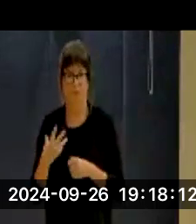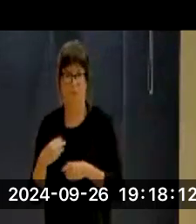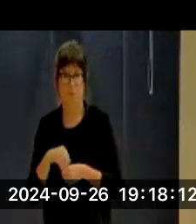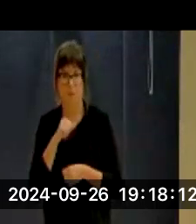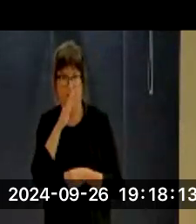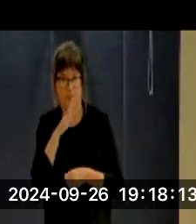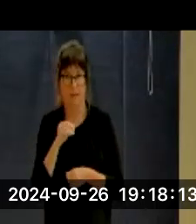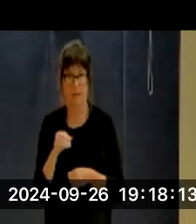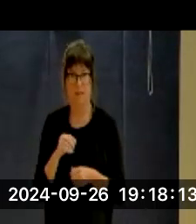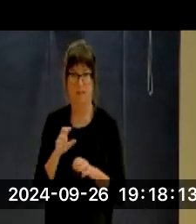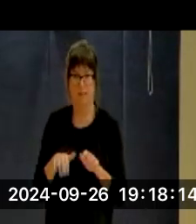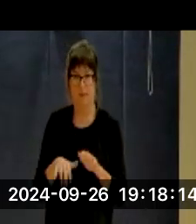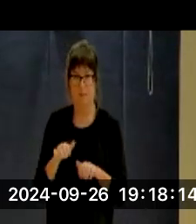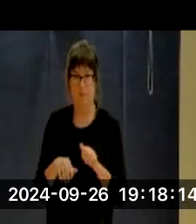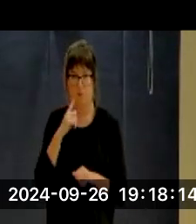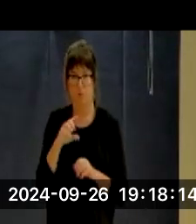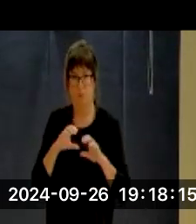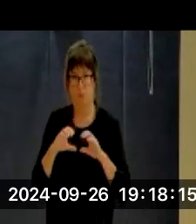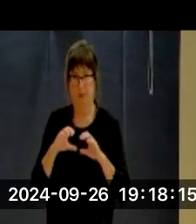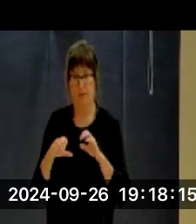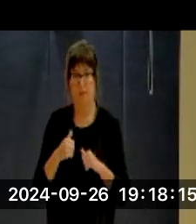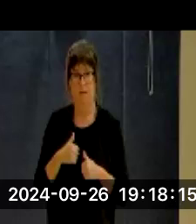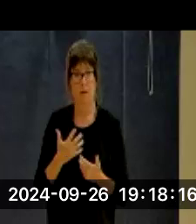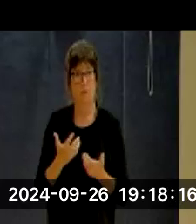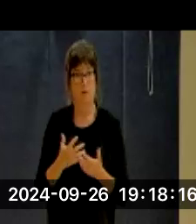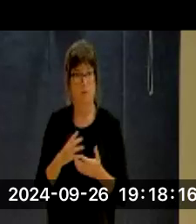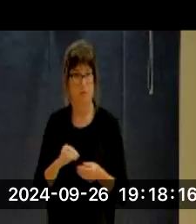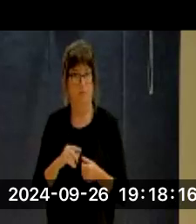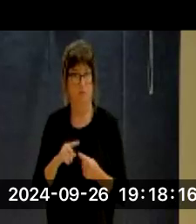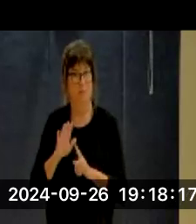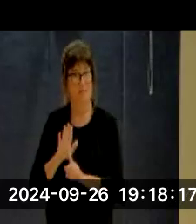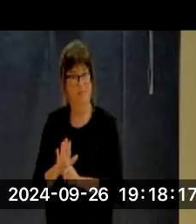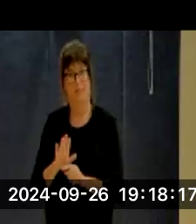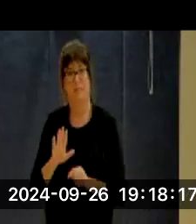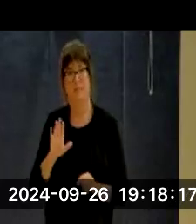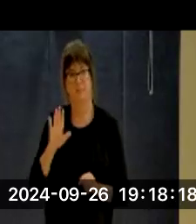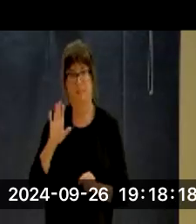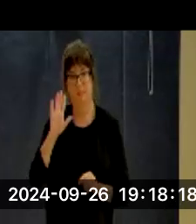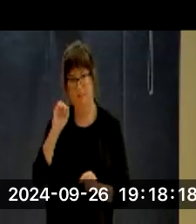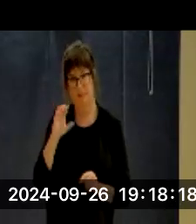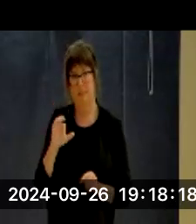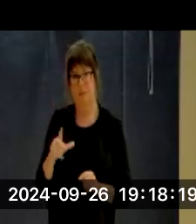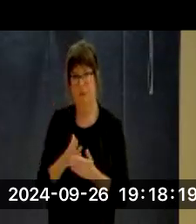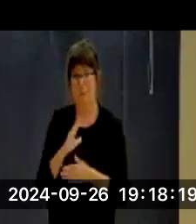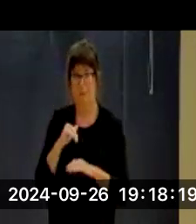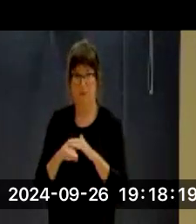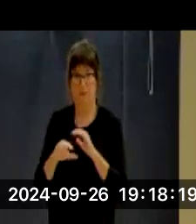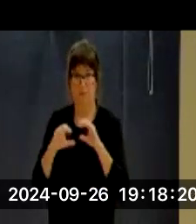types to communicate. I would like to speak to his civil right to access